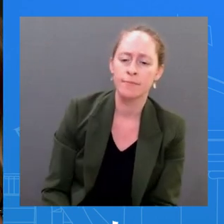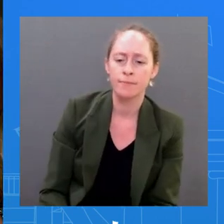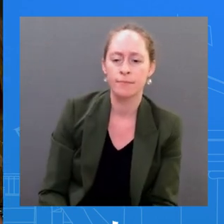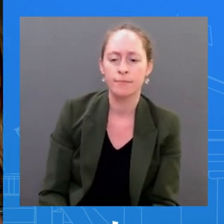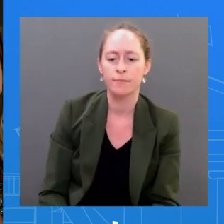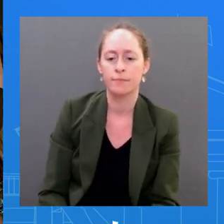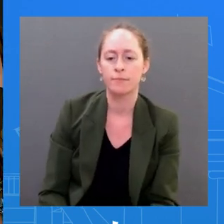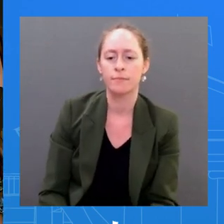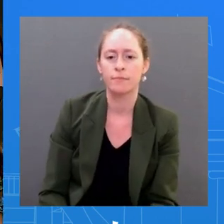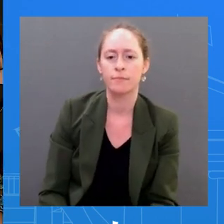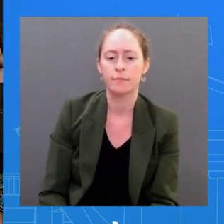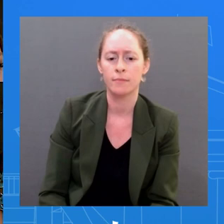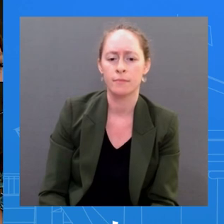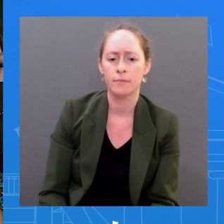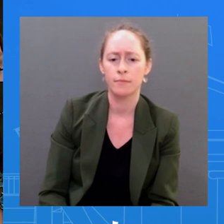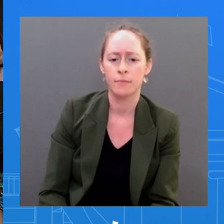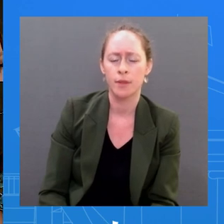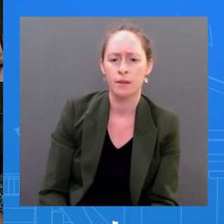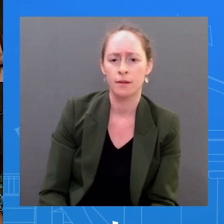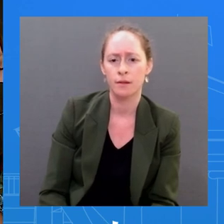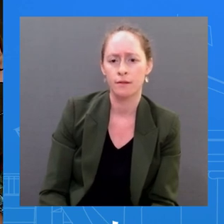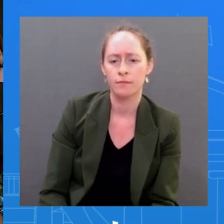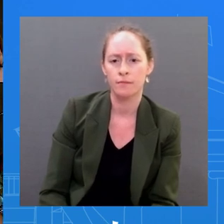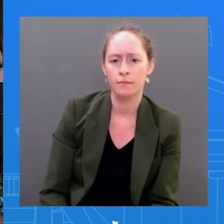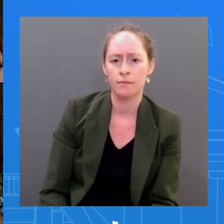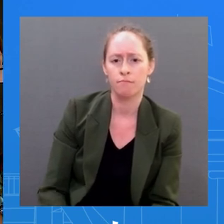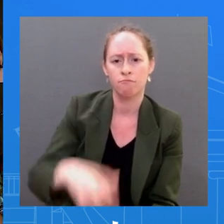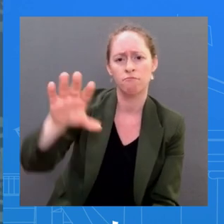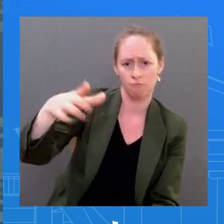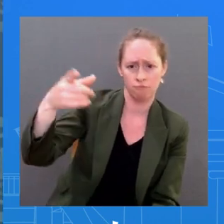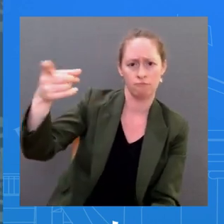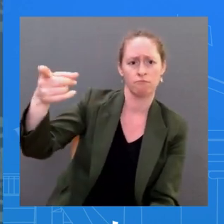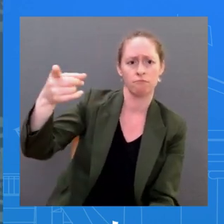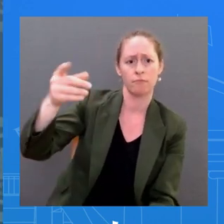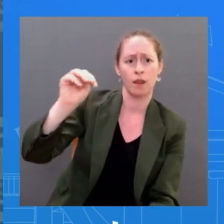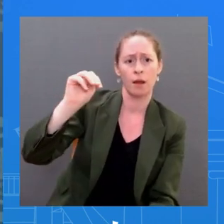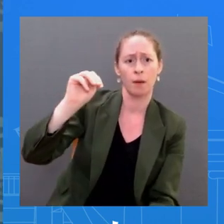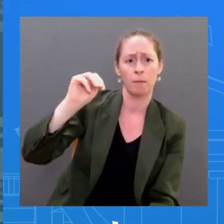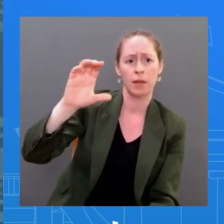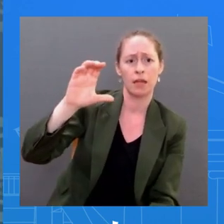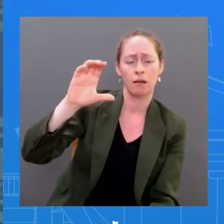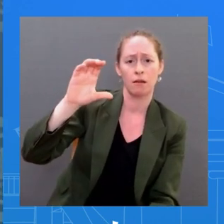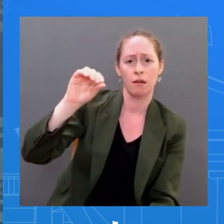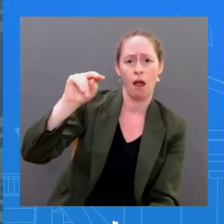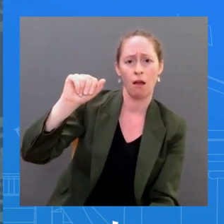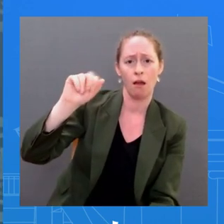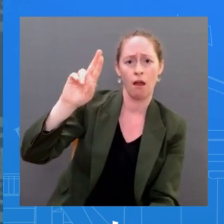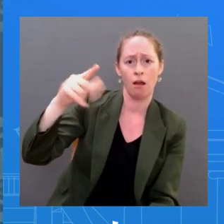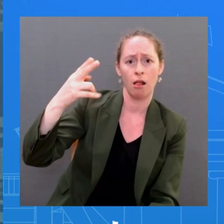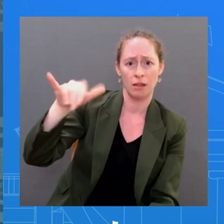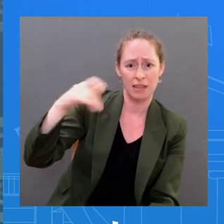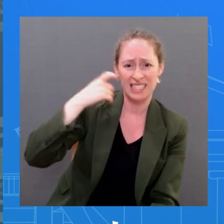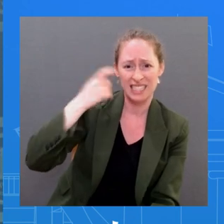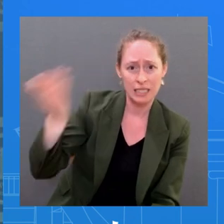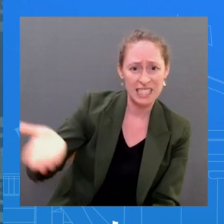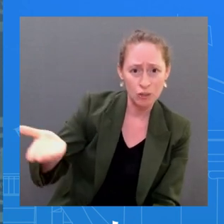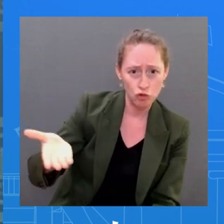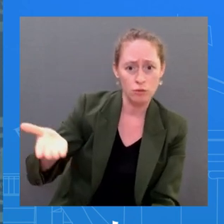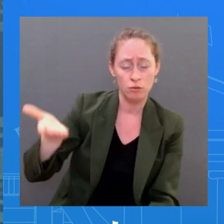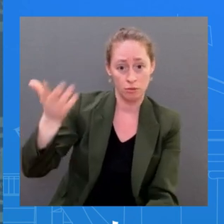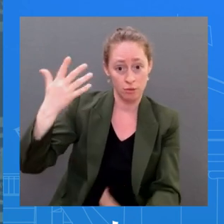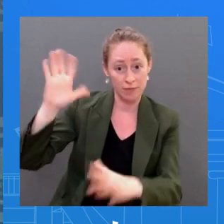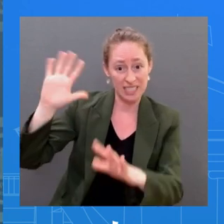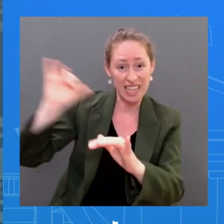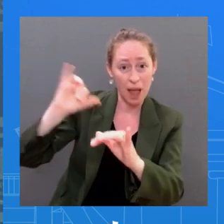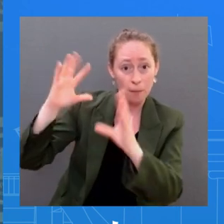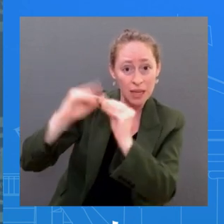the same elements with the president that he did here at the podium? Well, they had a private conversation. I'm not going to read out their private conversation. As you can